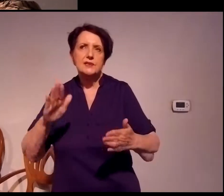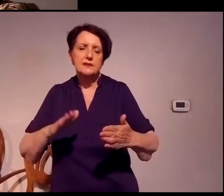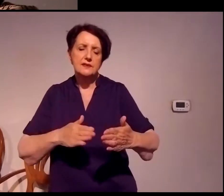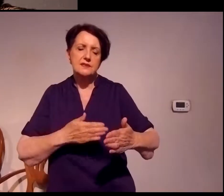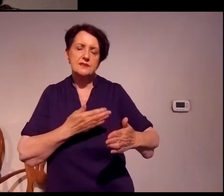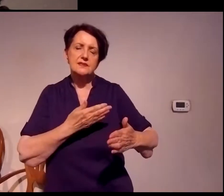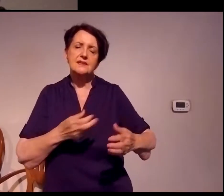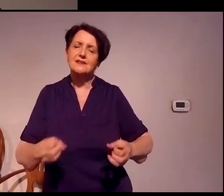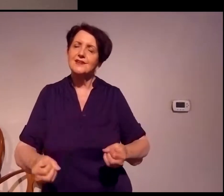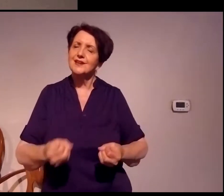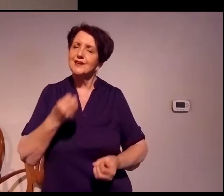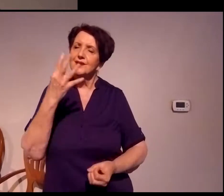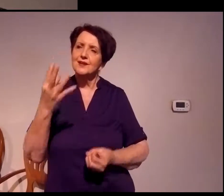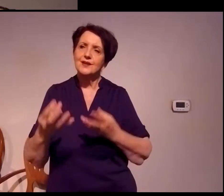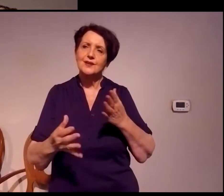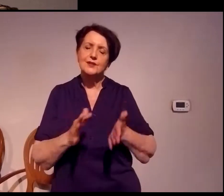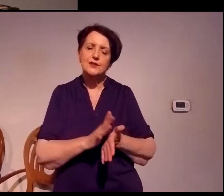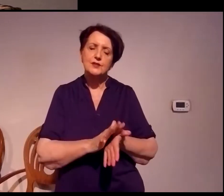its glory.